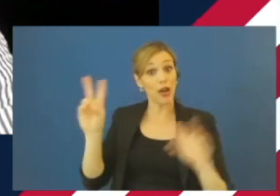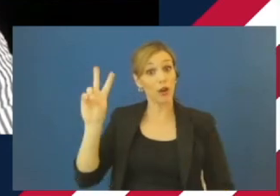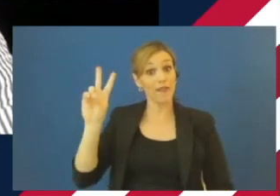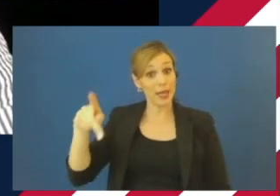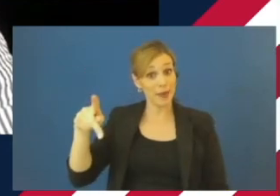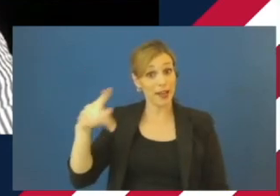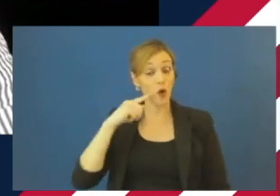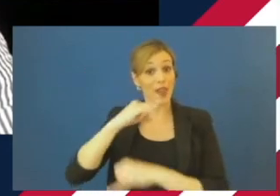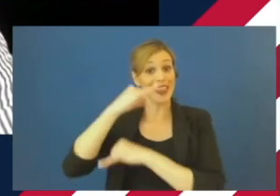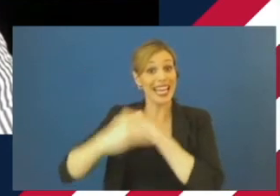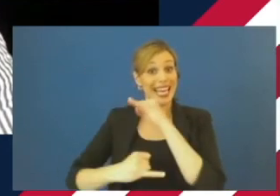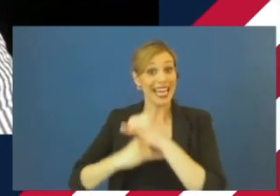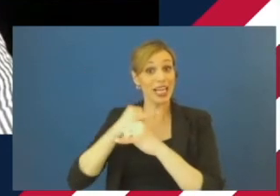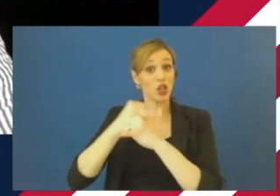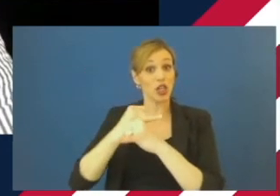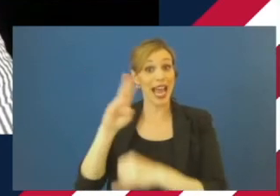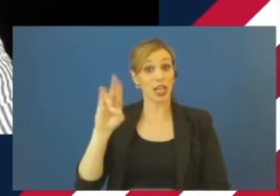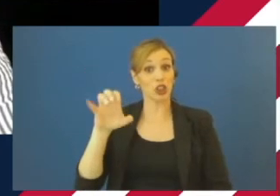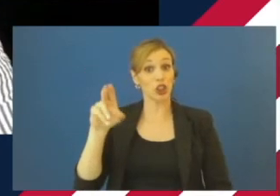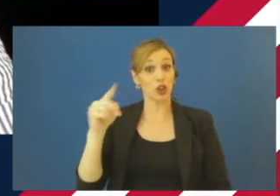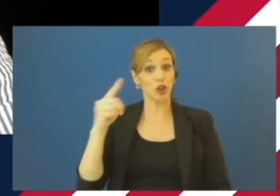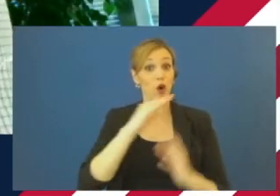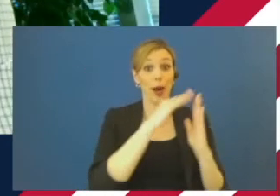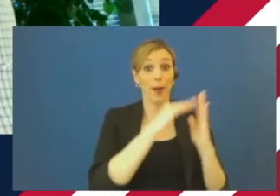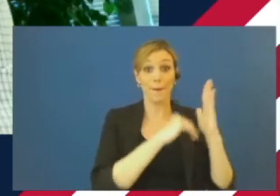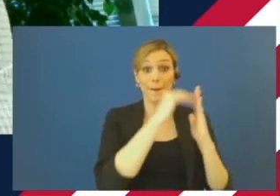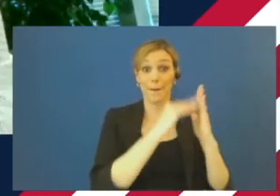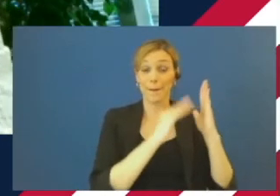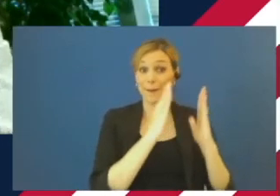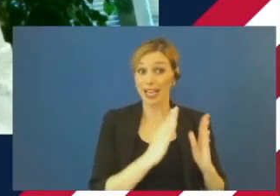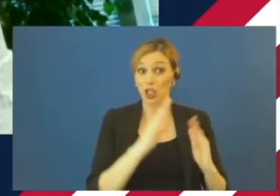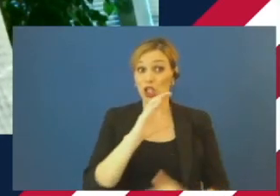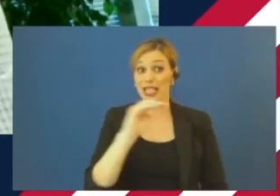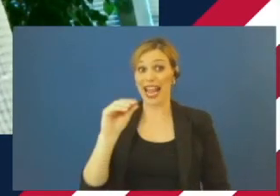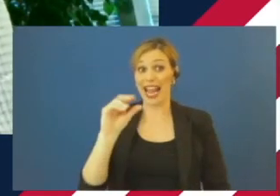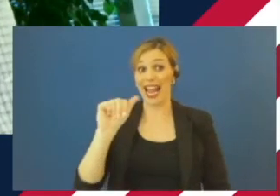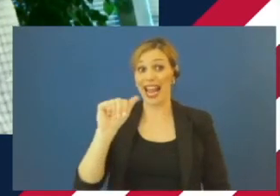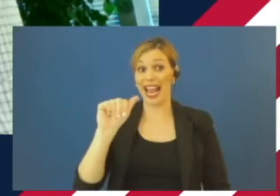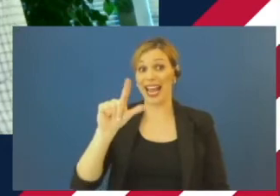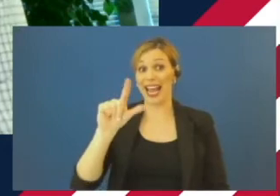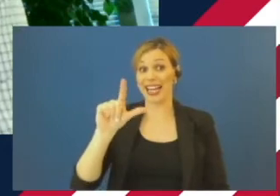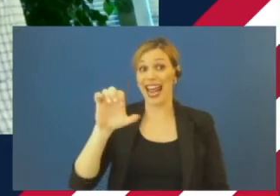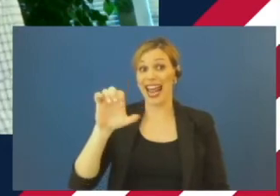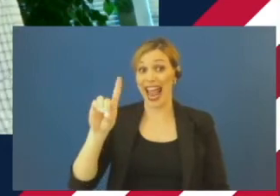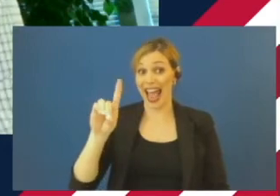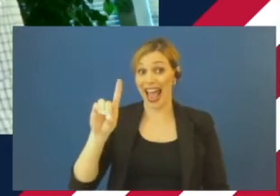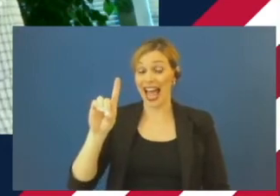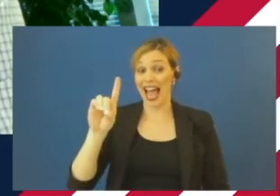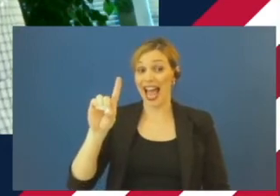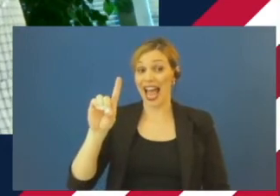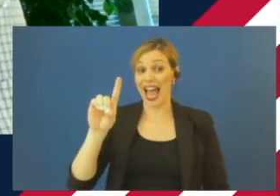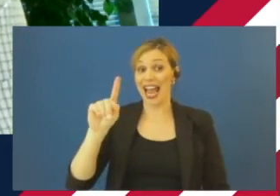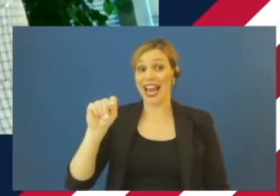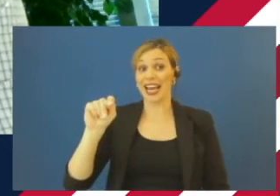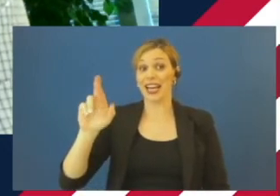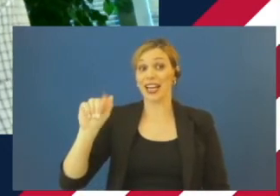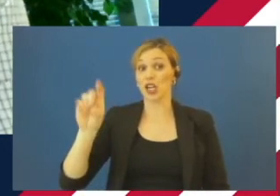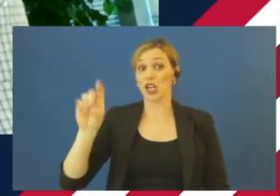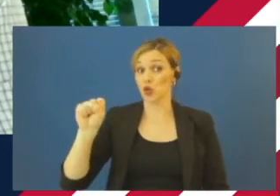of Painters and Allied Trades. Thank you, Madam Chair, and good evening, members of the